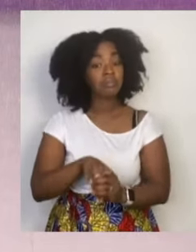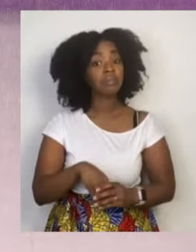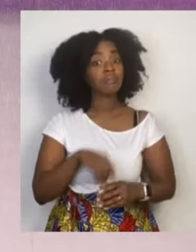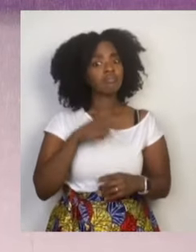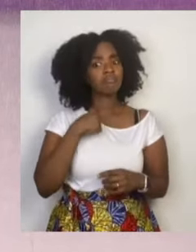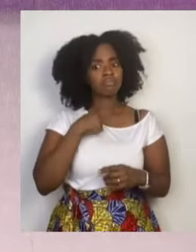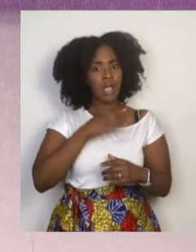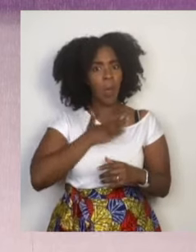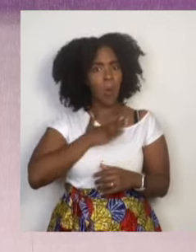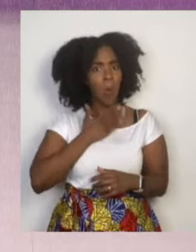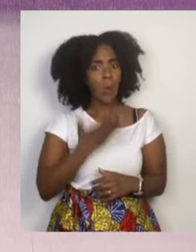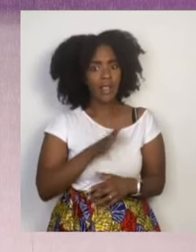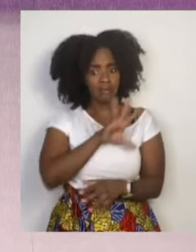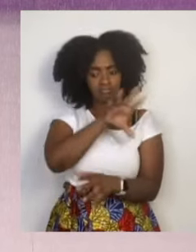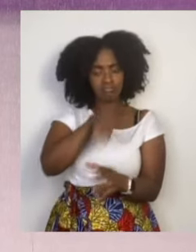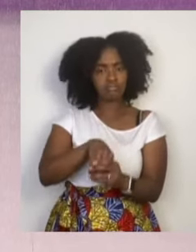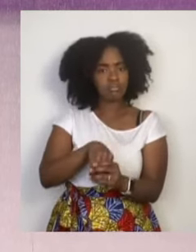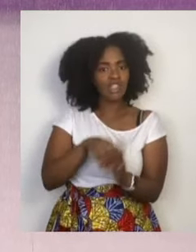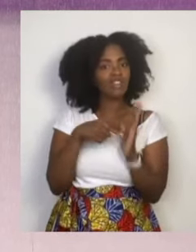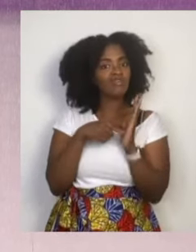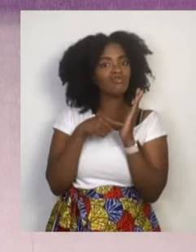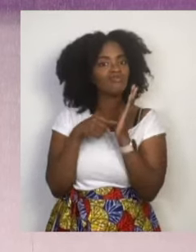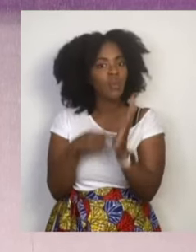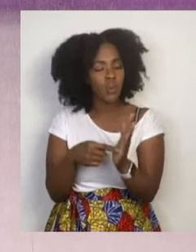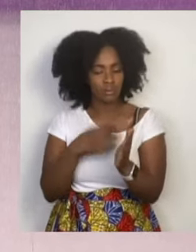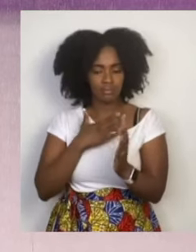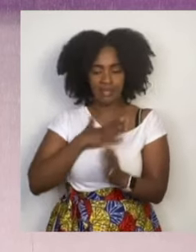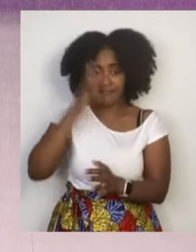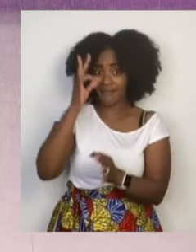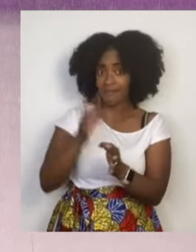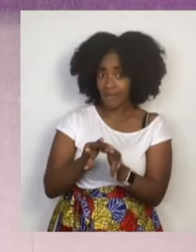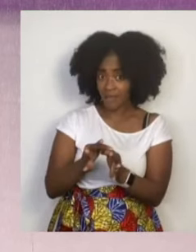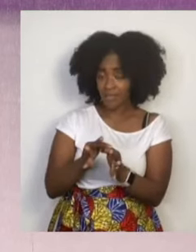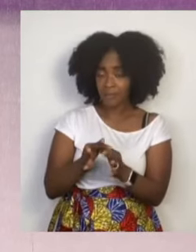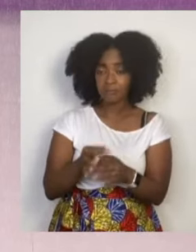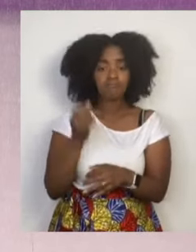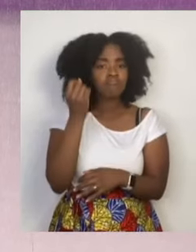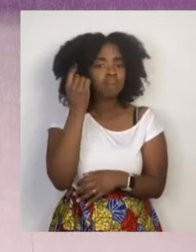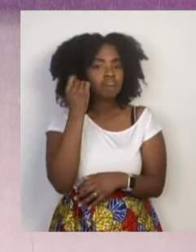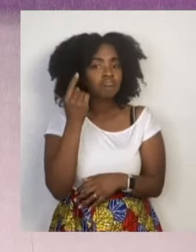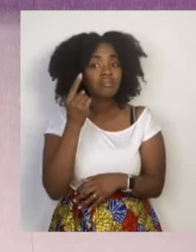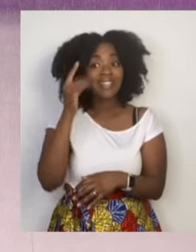one thing you got to understand is that faith is not optimism.